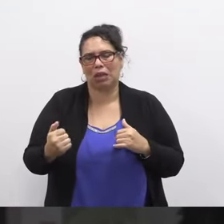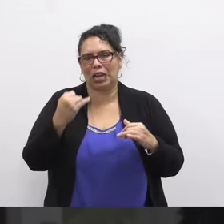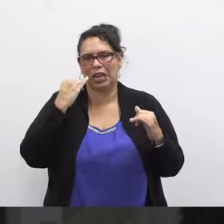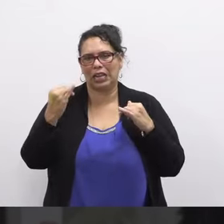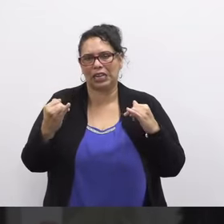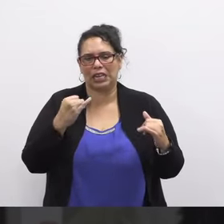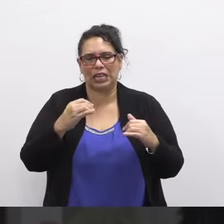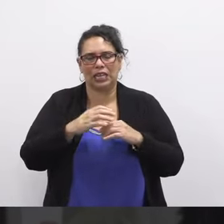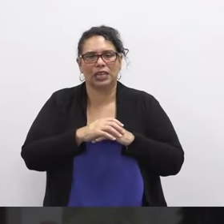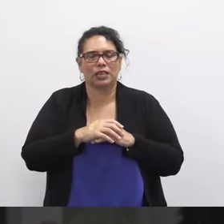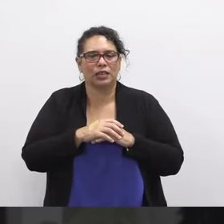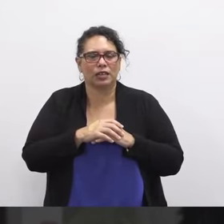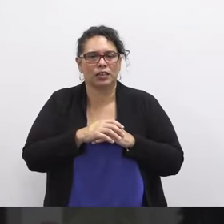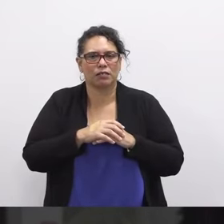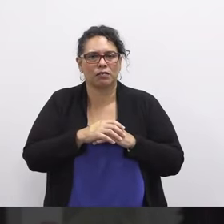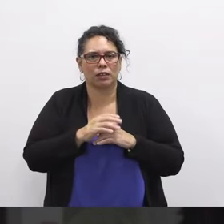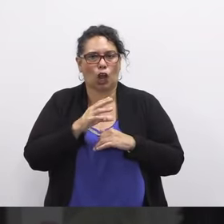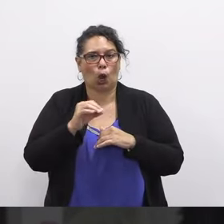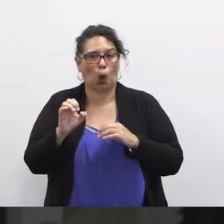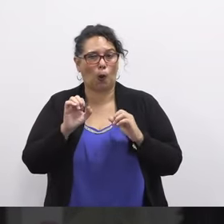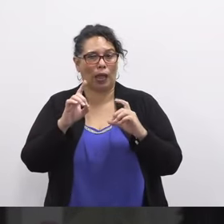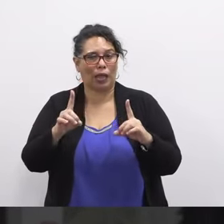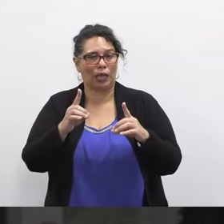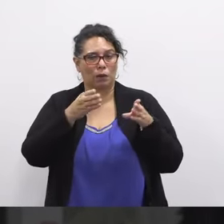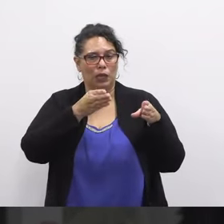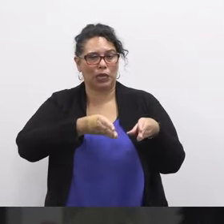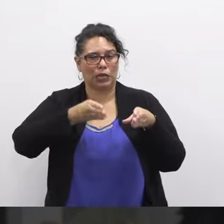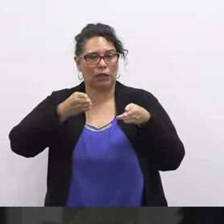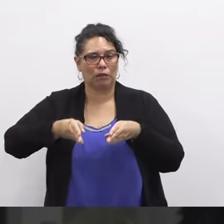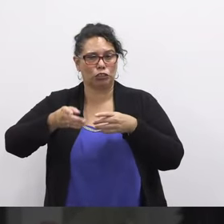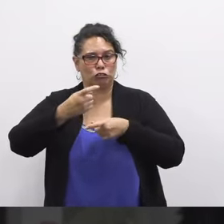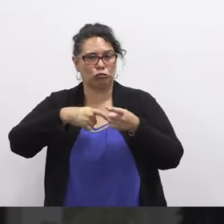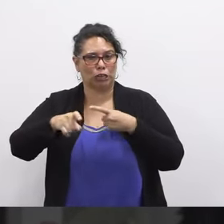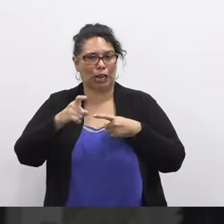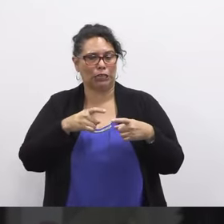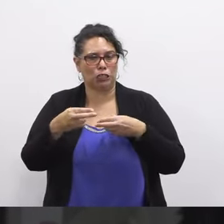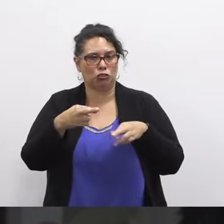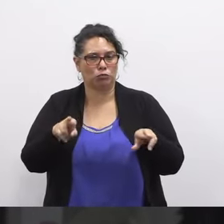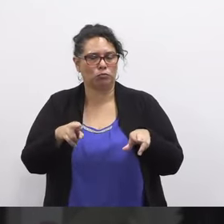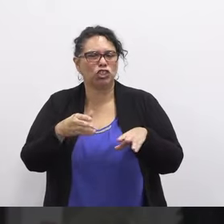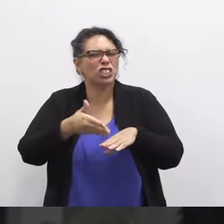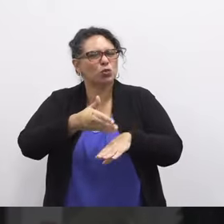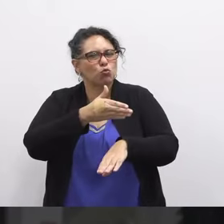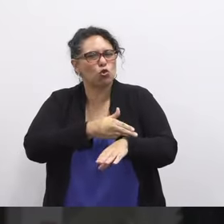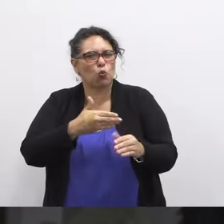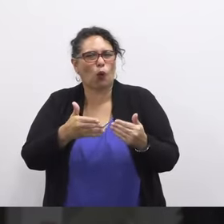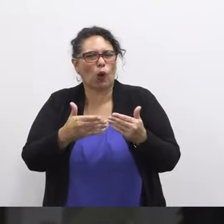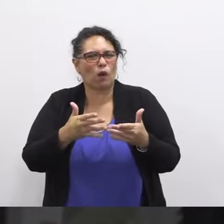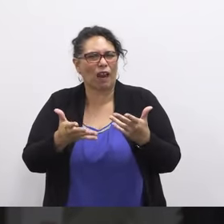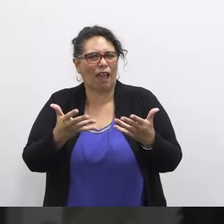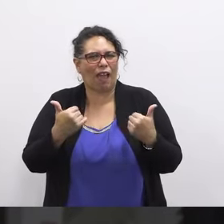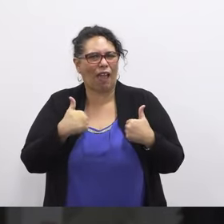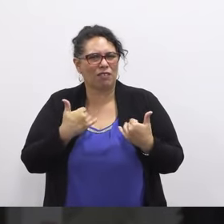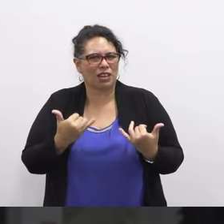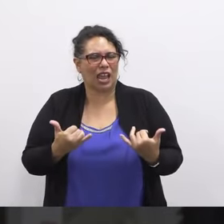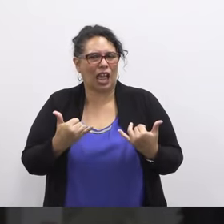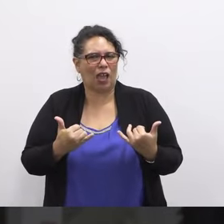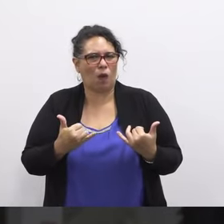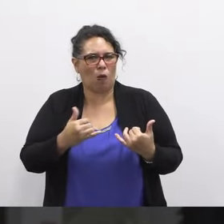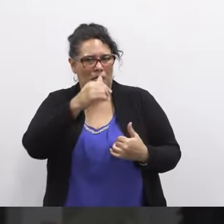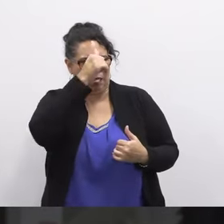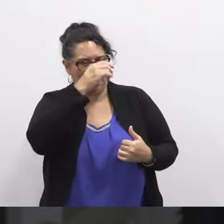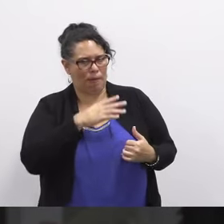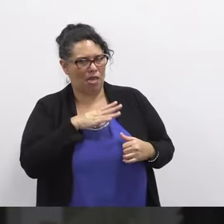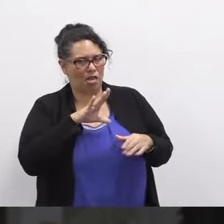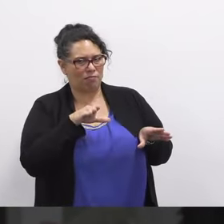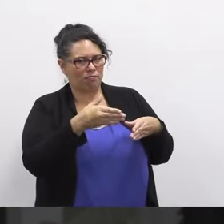building co-ed locker rooms with individual changing stalls, to just improve the locker rooms we have right now, both female and male locker rooms, and just add